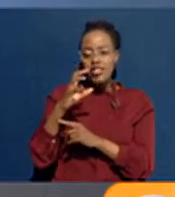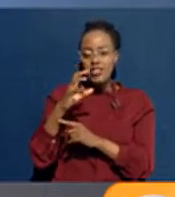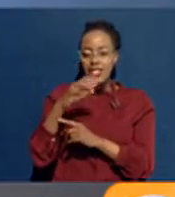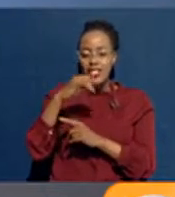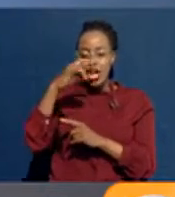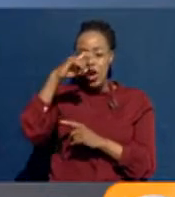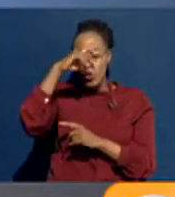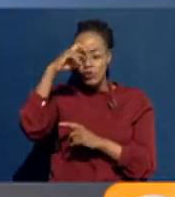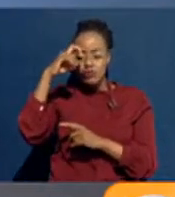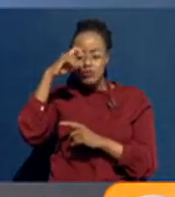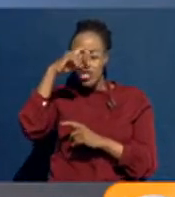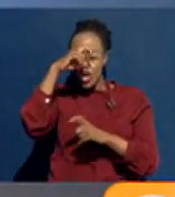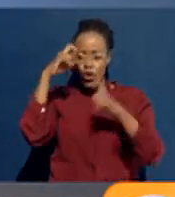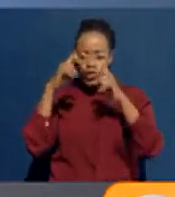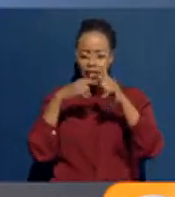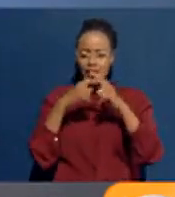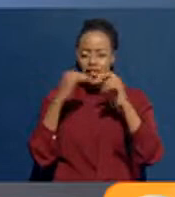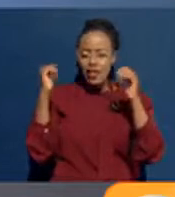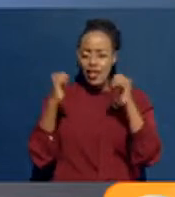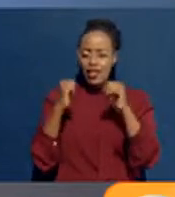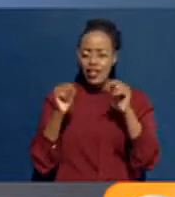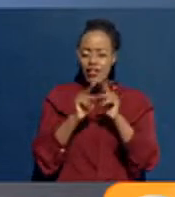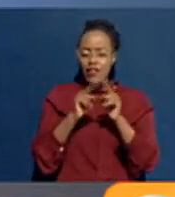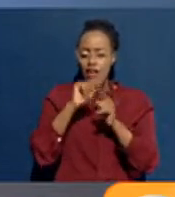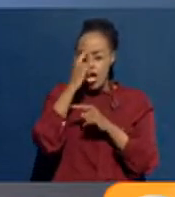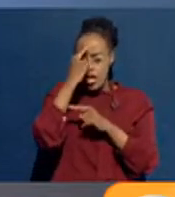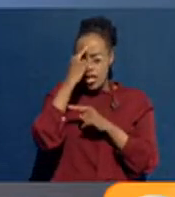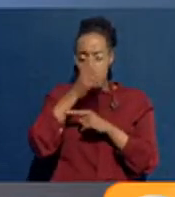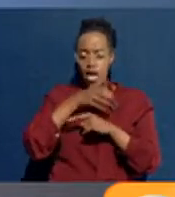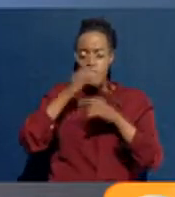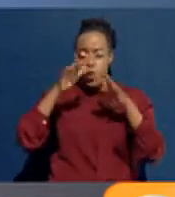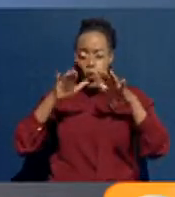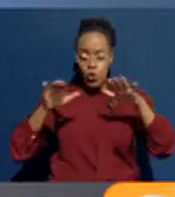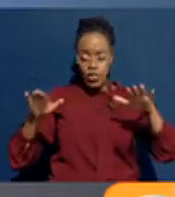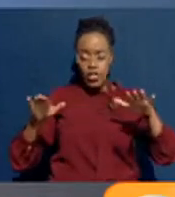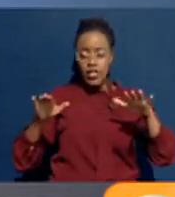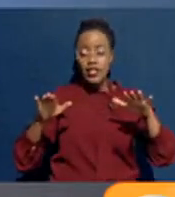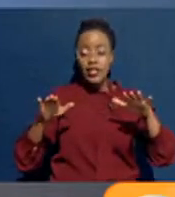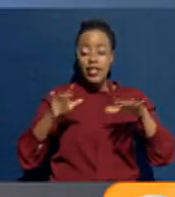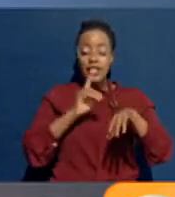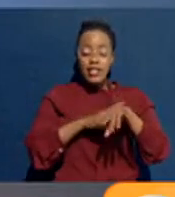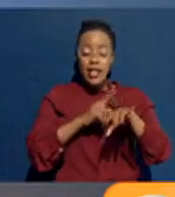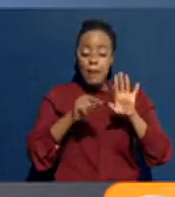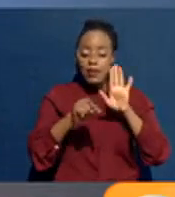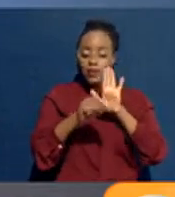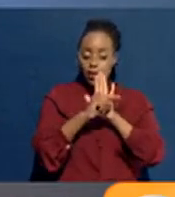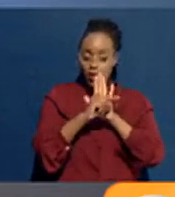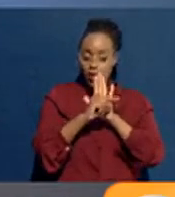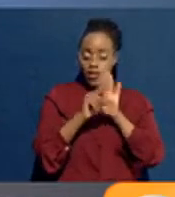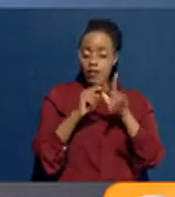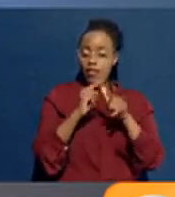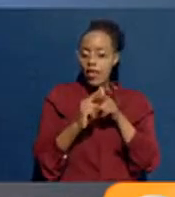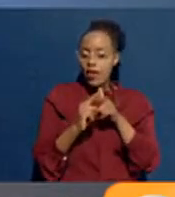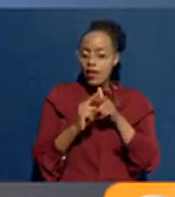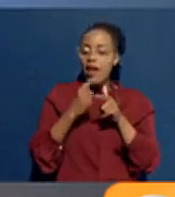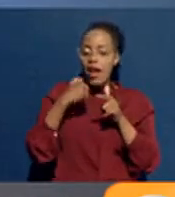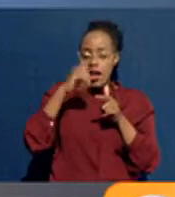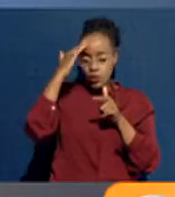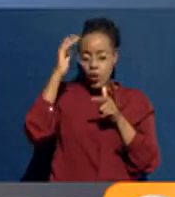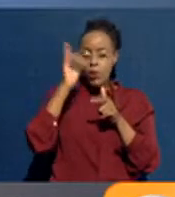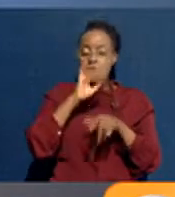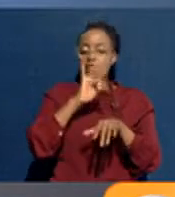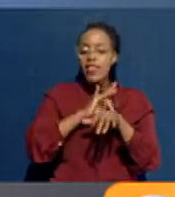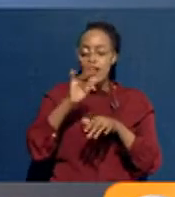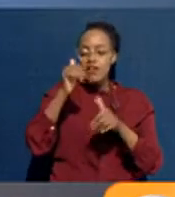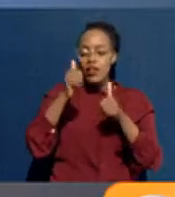to it as Indian Ocean Dipole. Okay. Yeah. When it is negative, we know its effects.